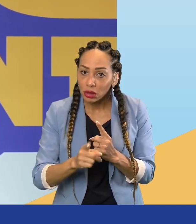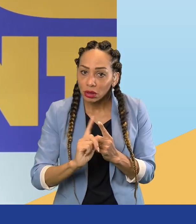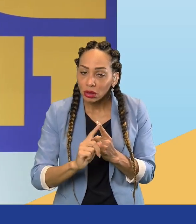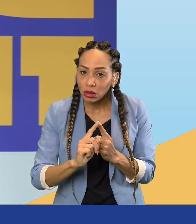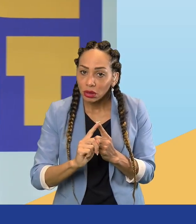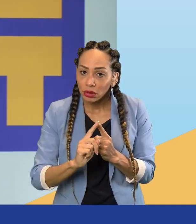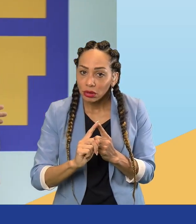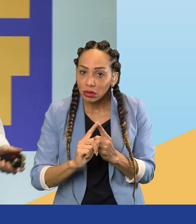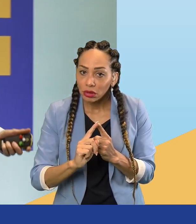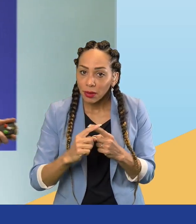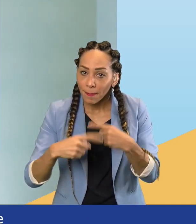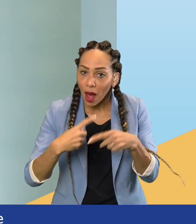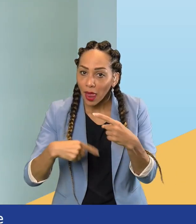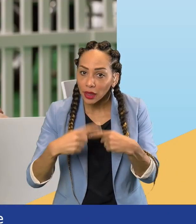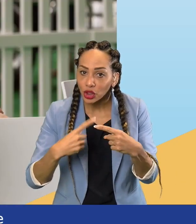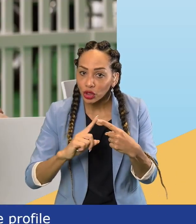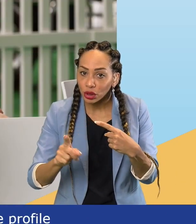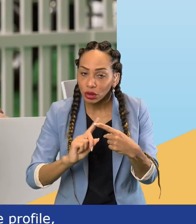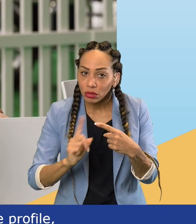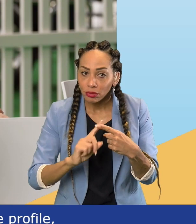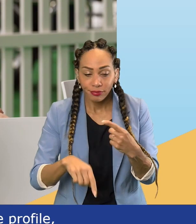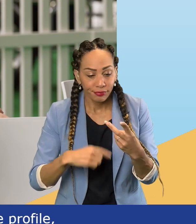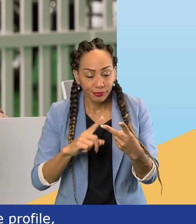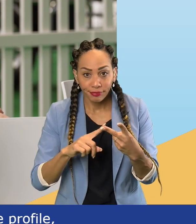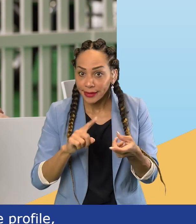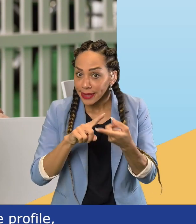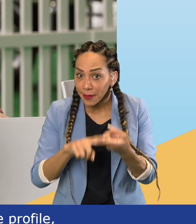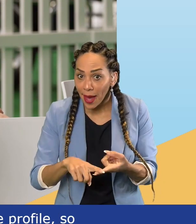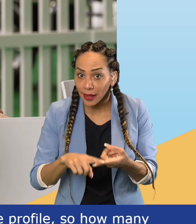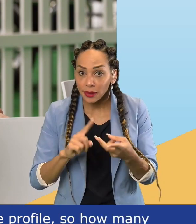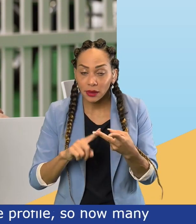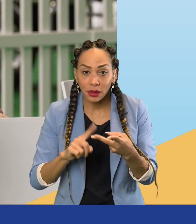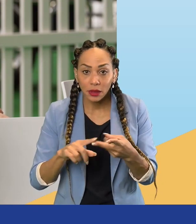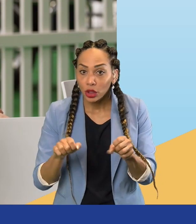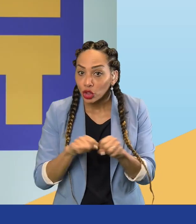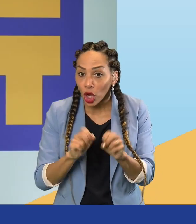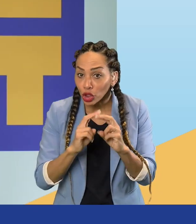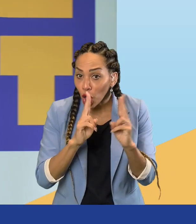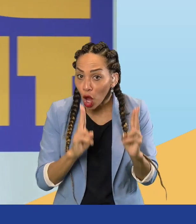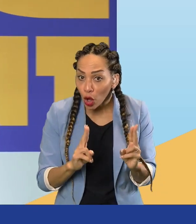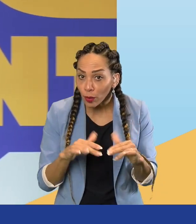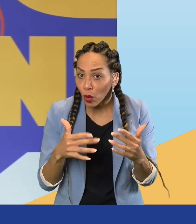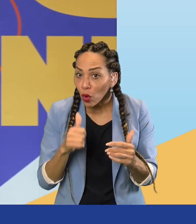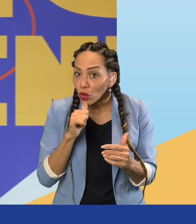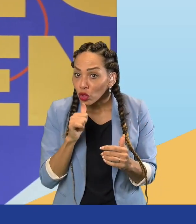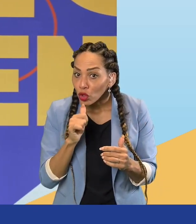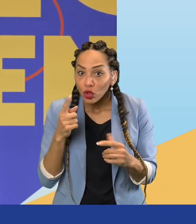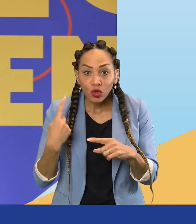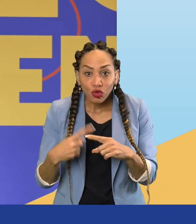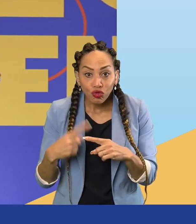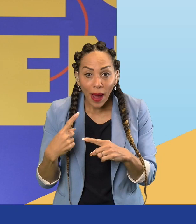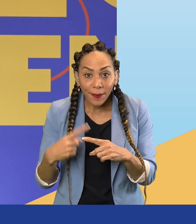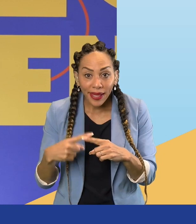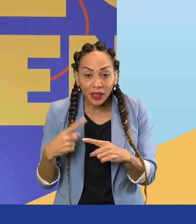depends how you charge the car. So if you charge at home or if you charge out and about on the go. And if you use rapid chargers versus